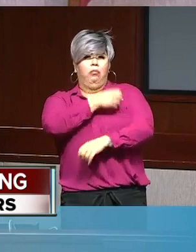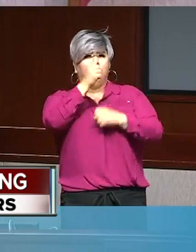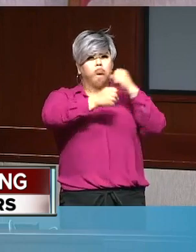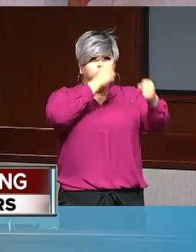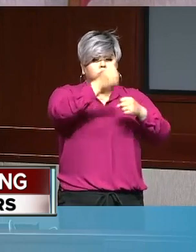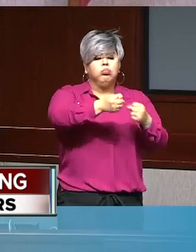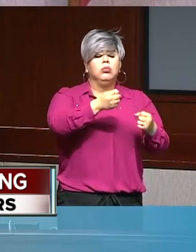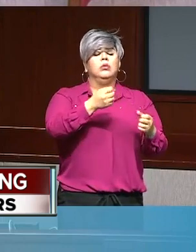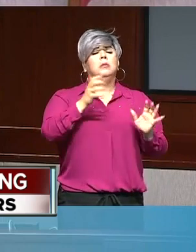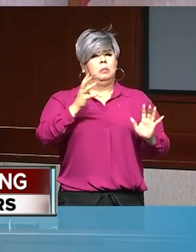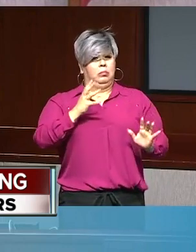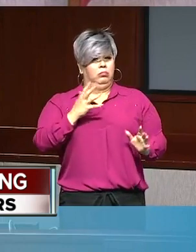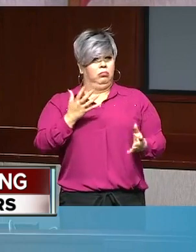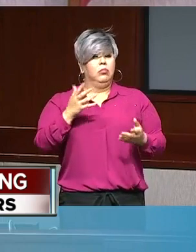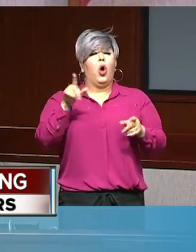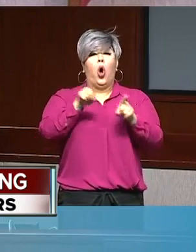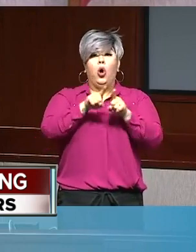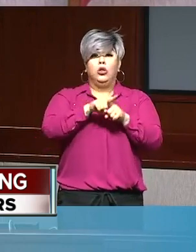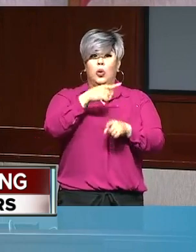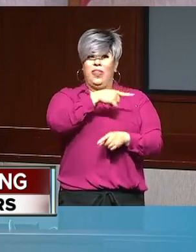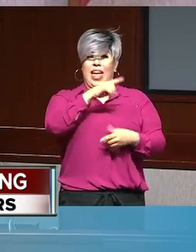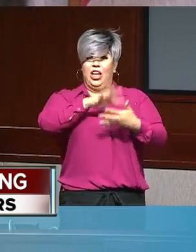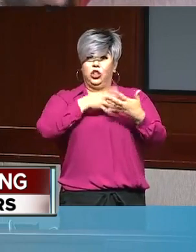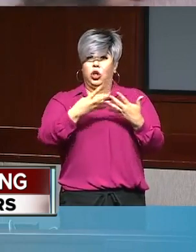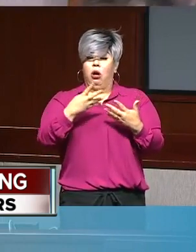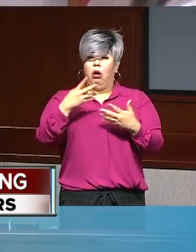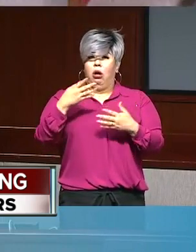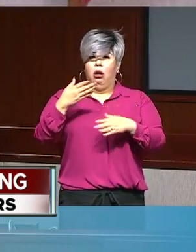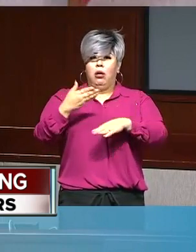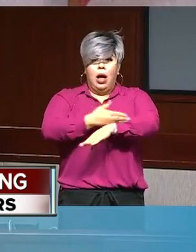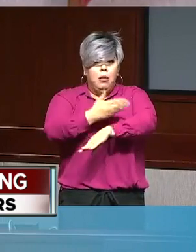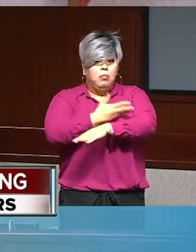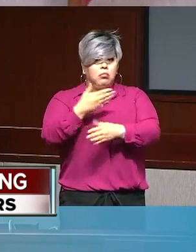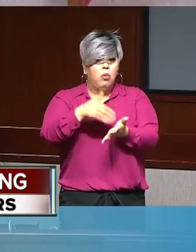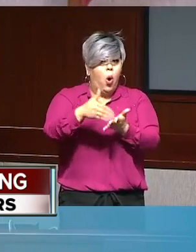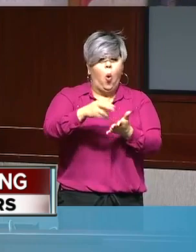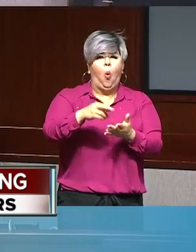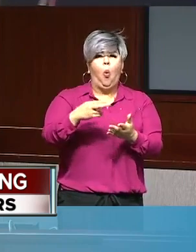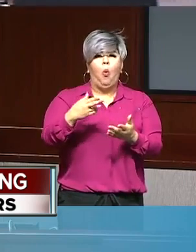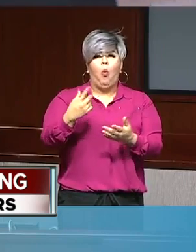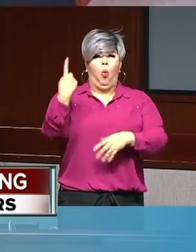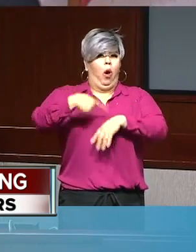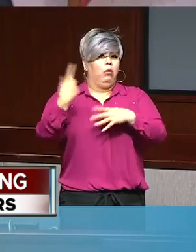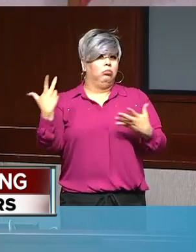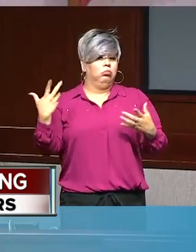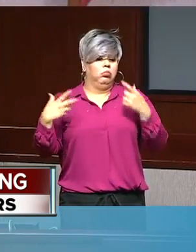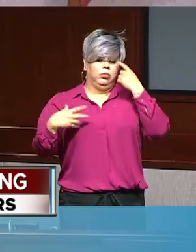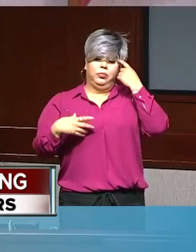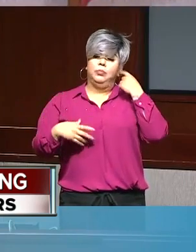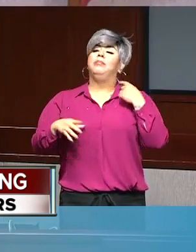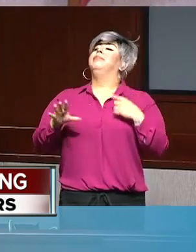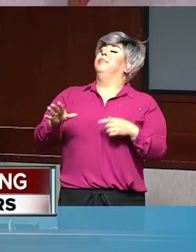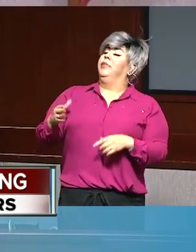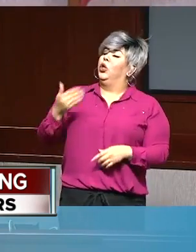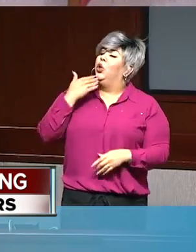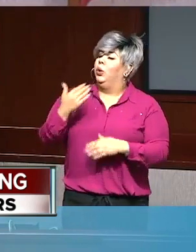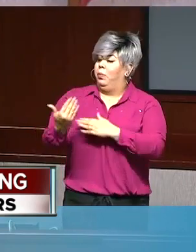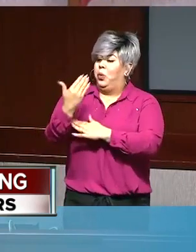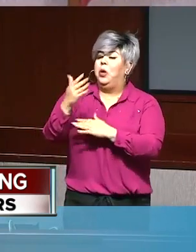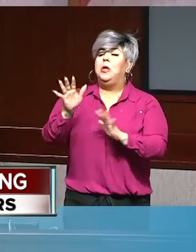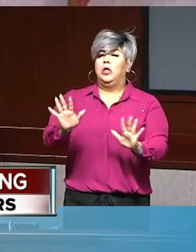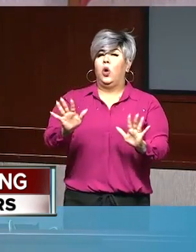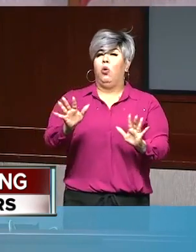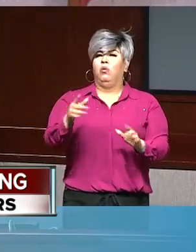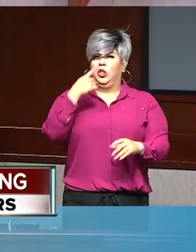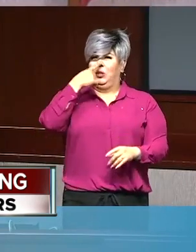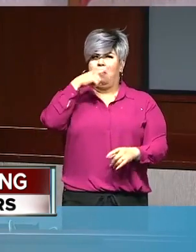this model updated? We'll have Matt answer that one. Thanks. Good morning. So if we could